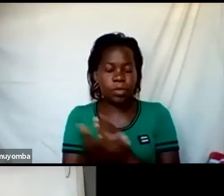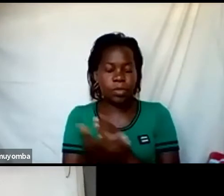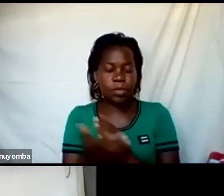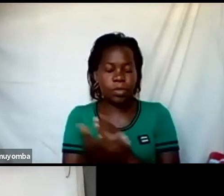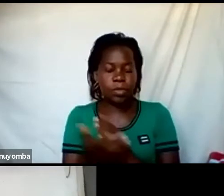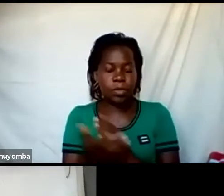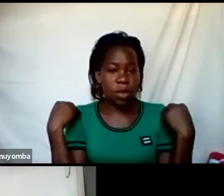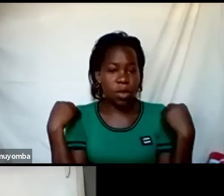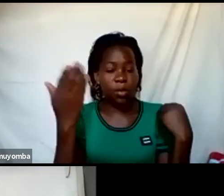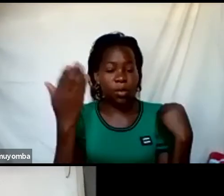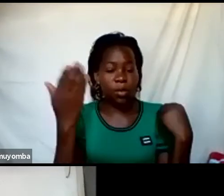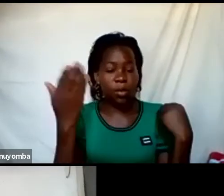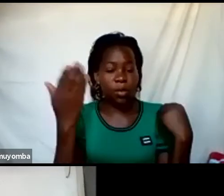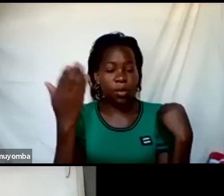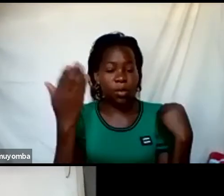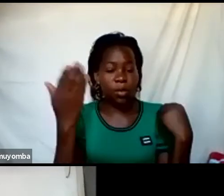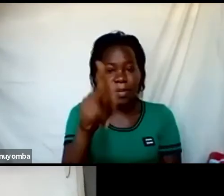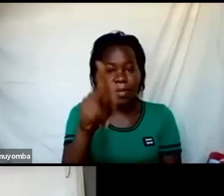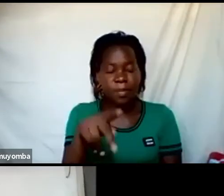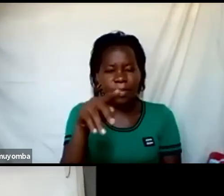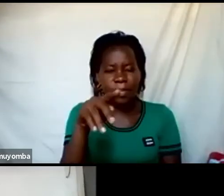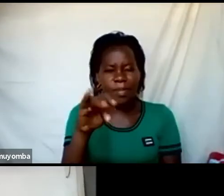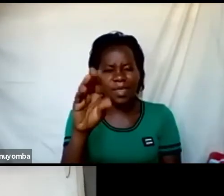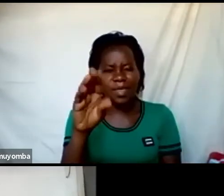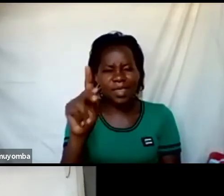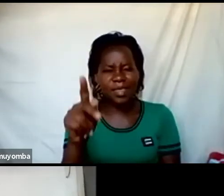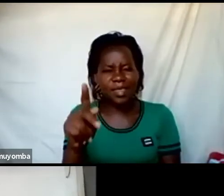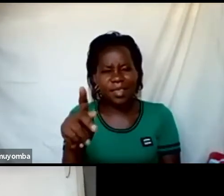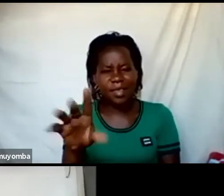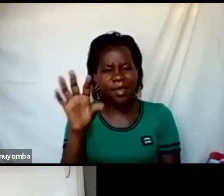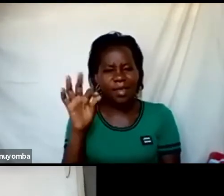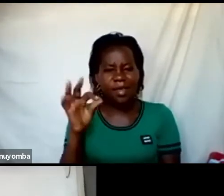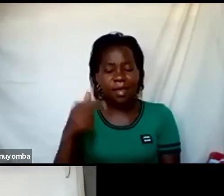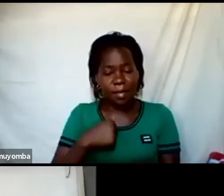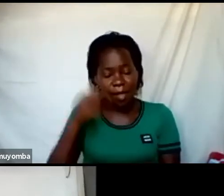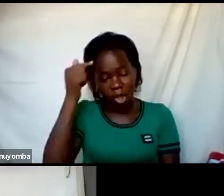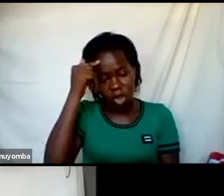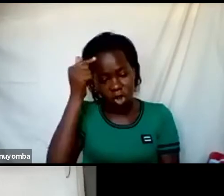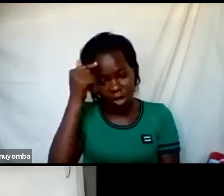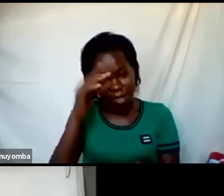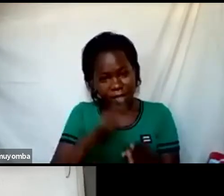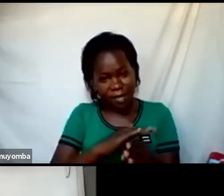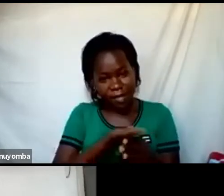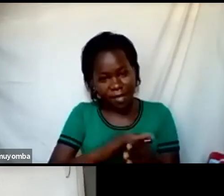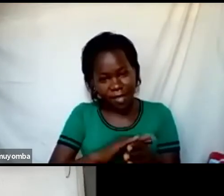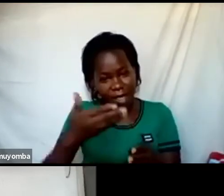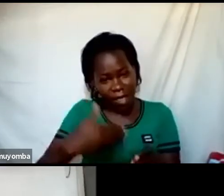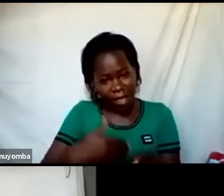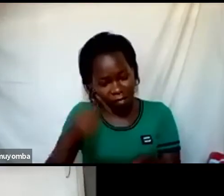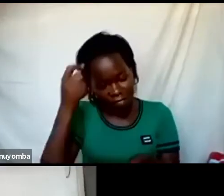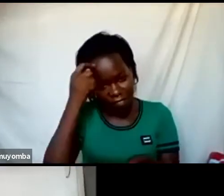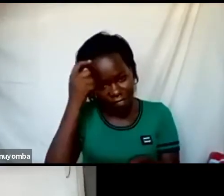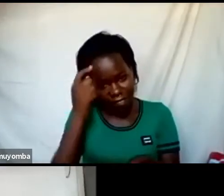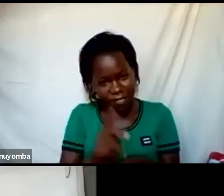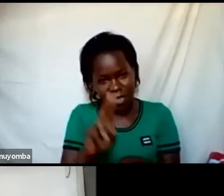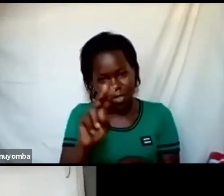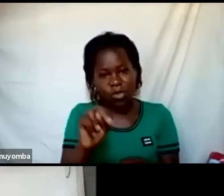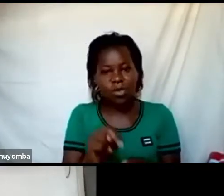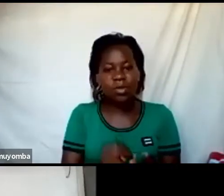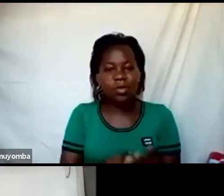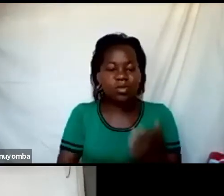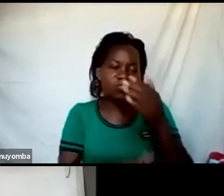my beekeeping with the knowledge, me, the owner of the business, has the necessary knowledge, not just bringing in somebody